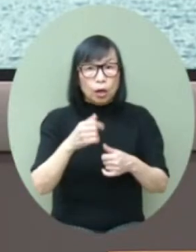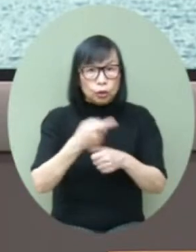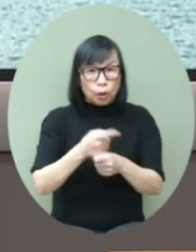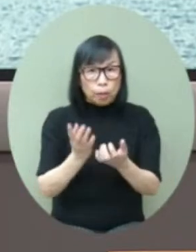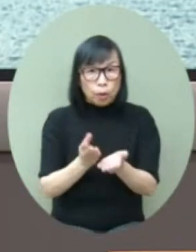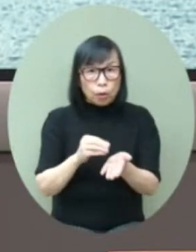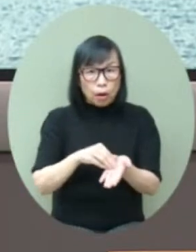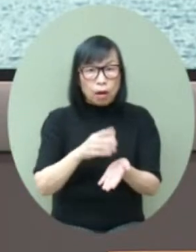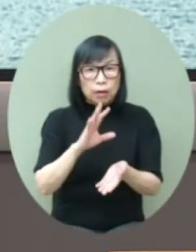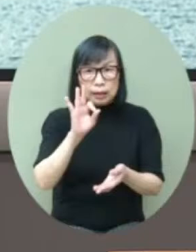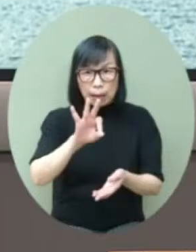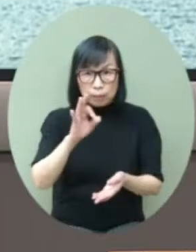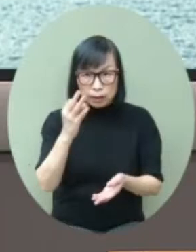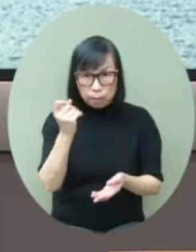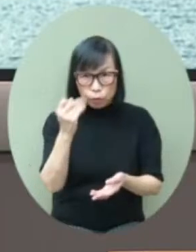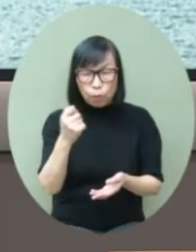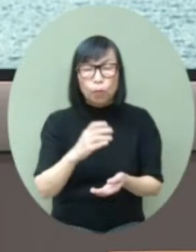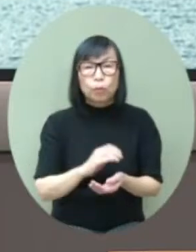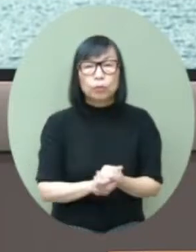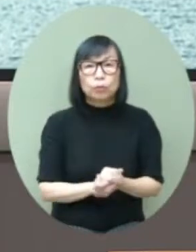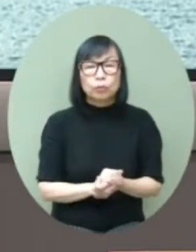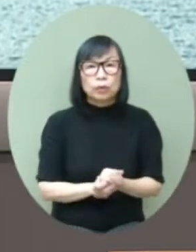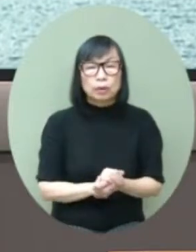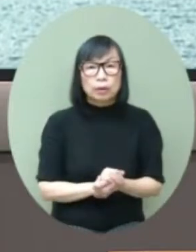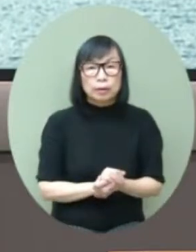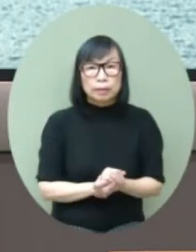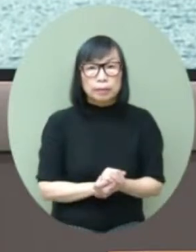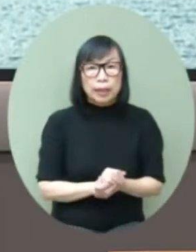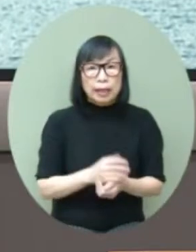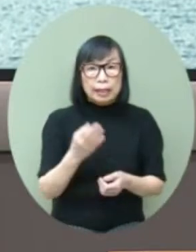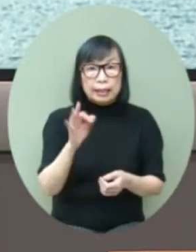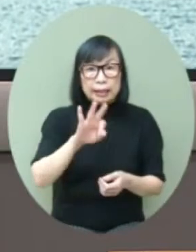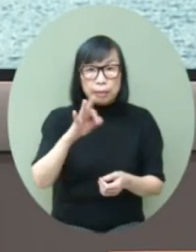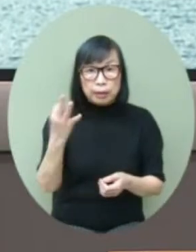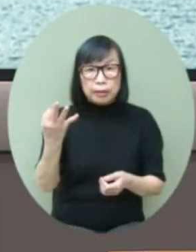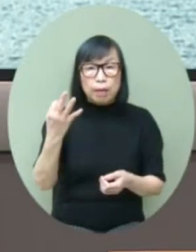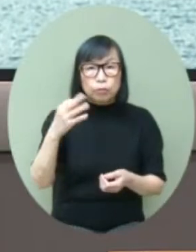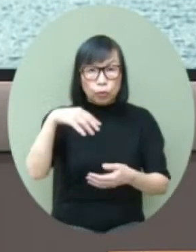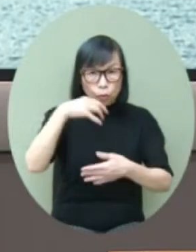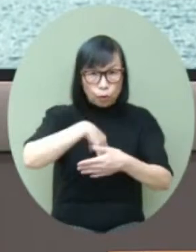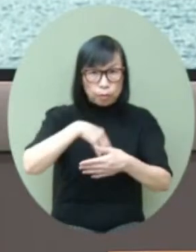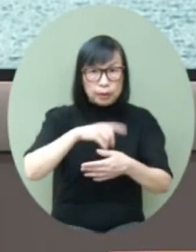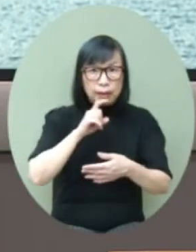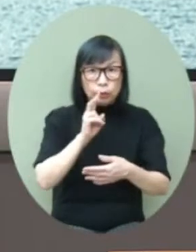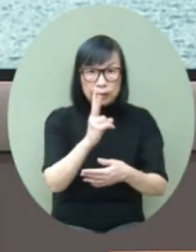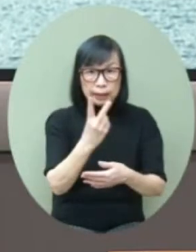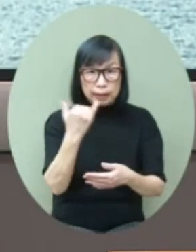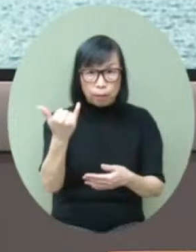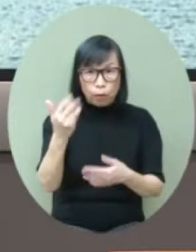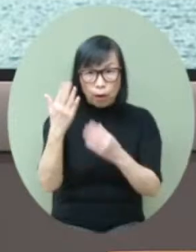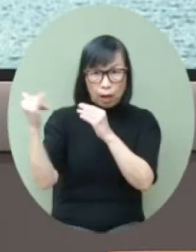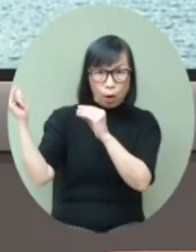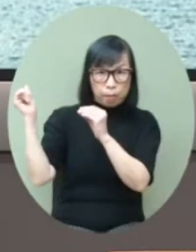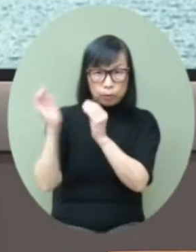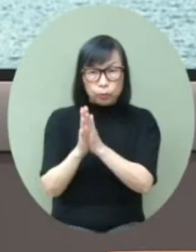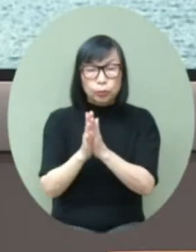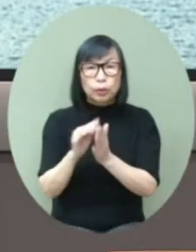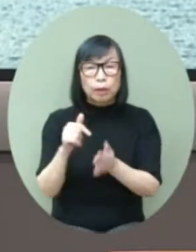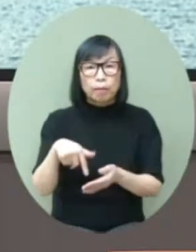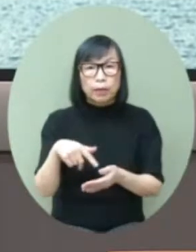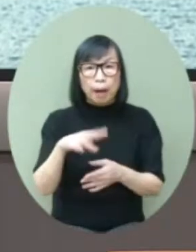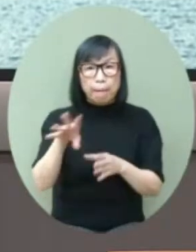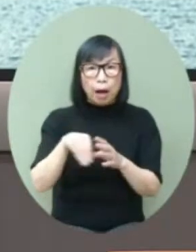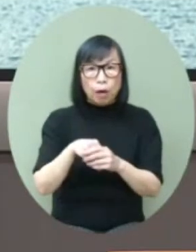cases are being looked at. There were about 30 preliminary positive cases. Now, of the 33, 26 are